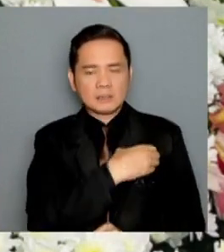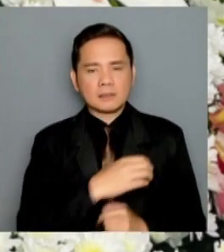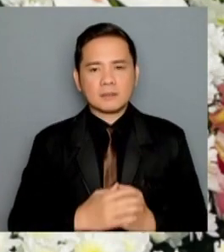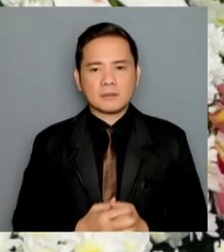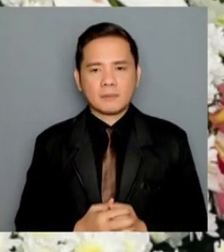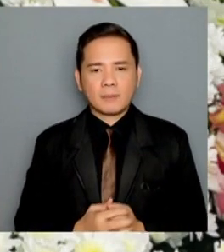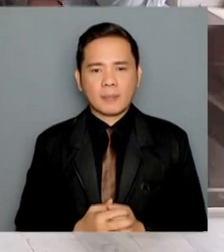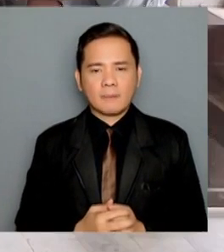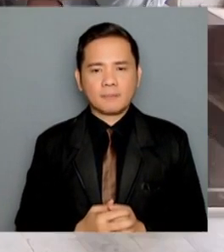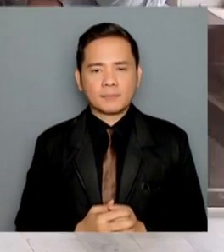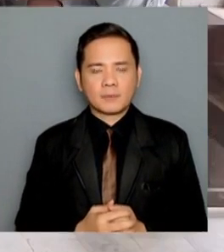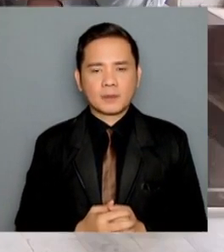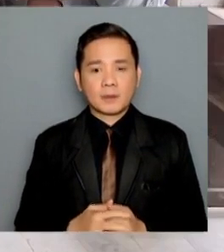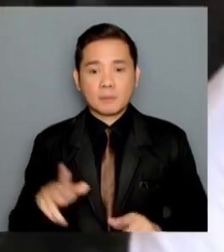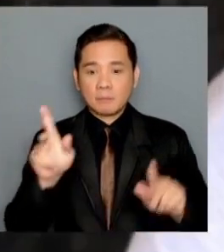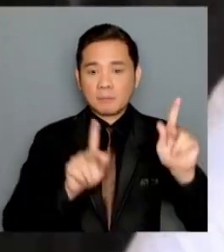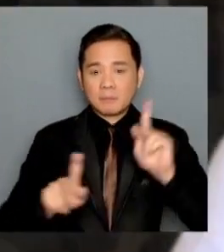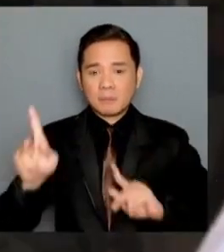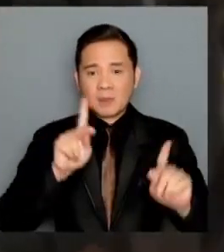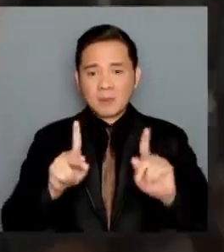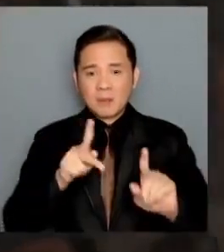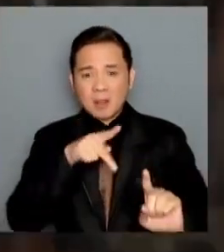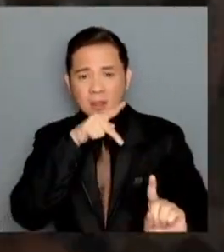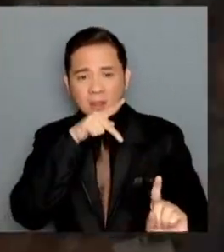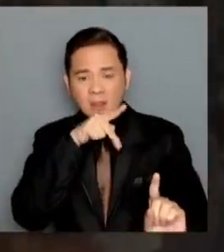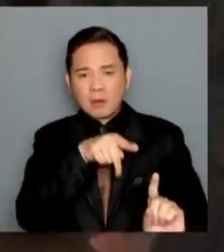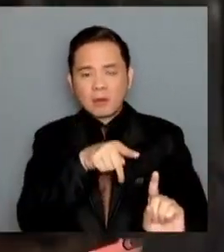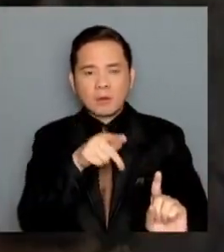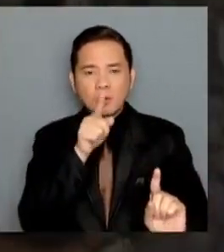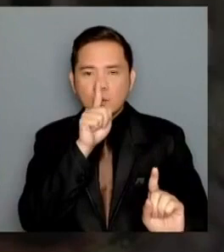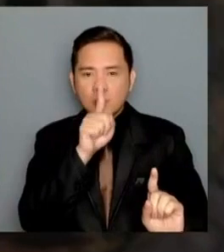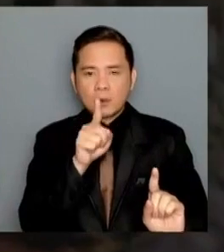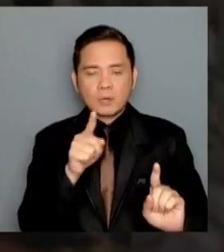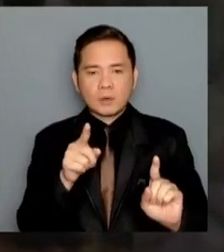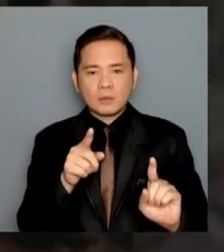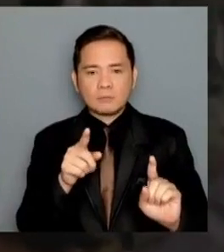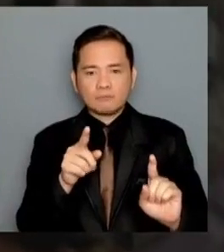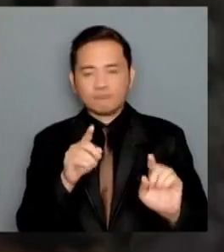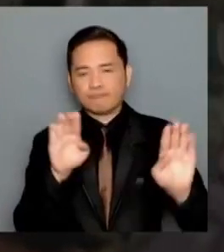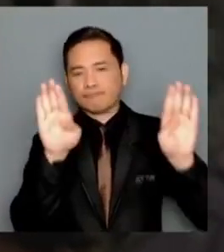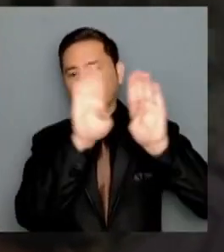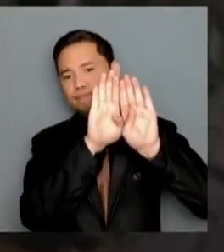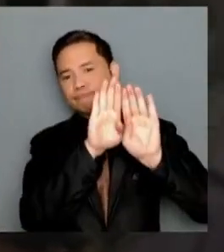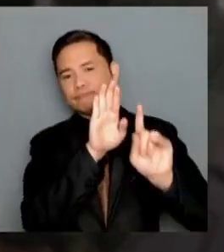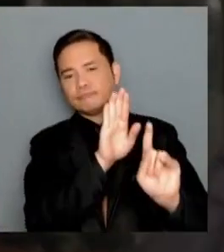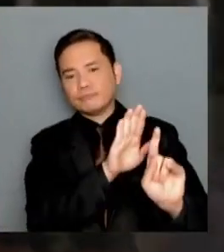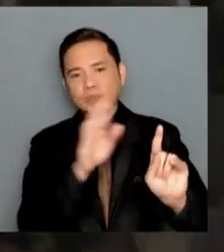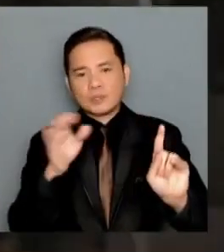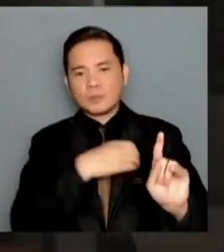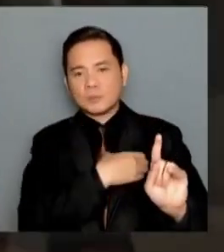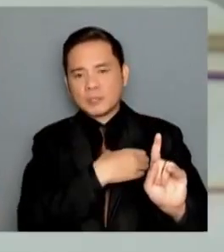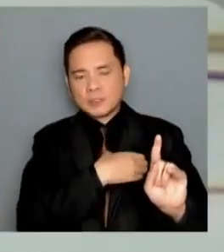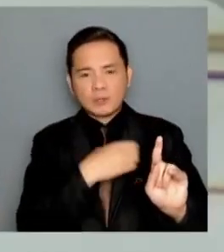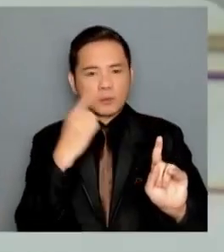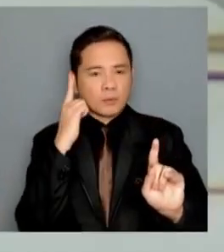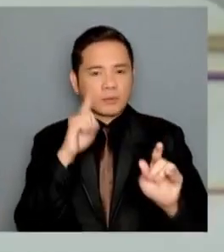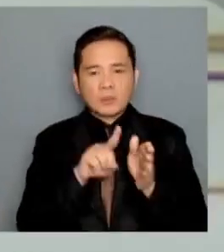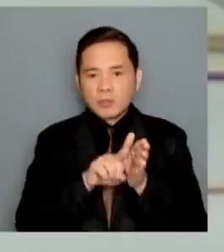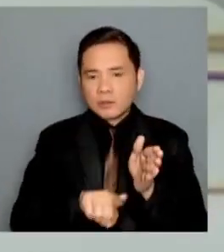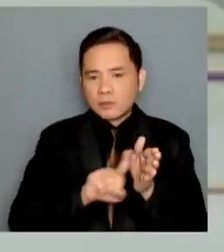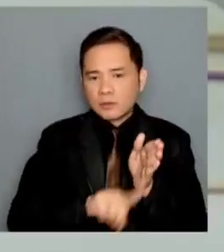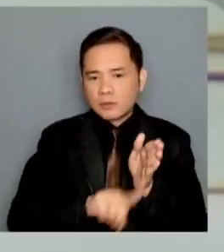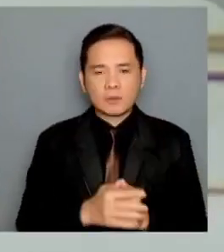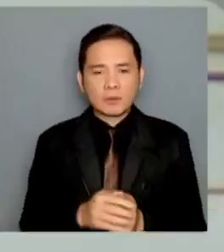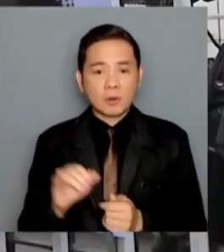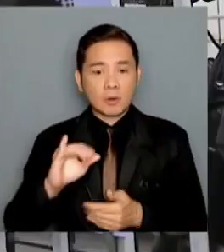persons of interest should not close their doors on authorities during the investigation. The Zamboanga City government also assured